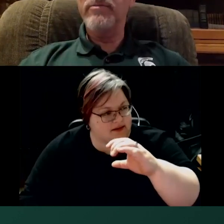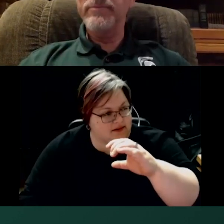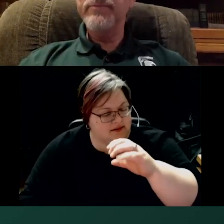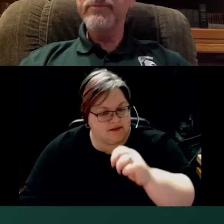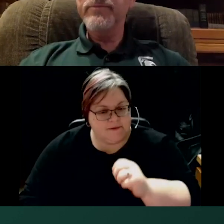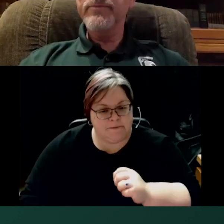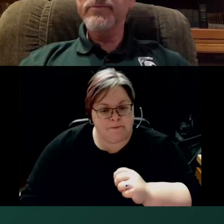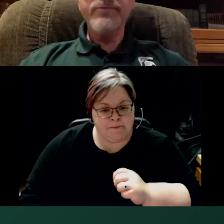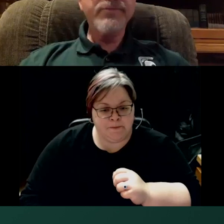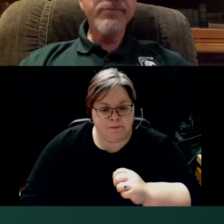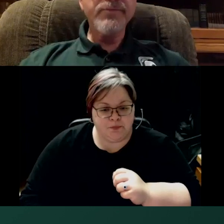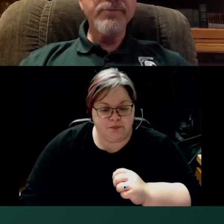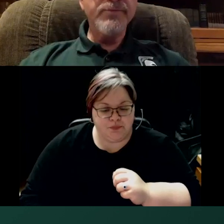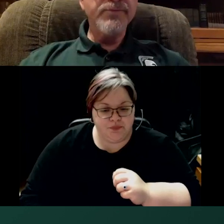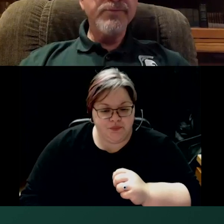at us.